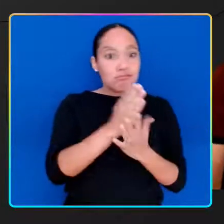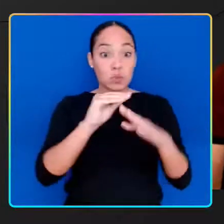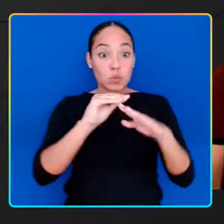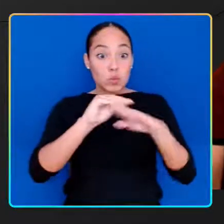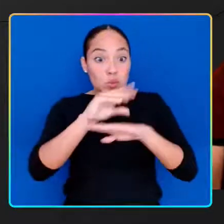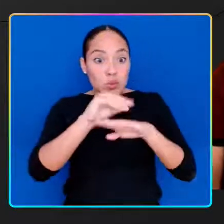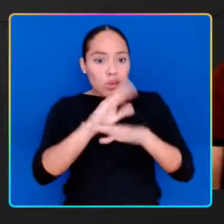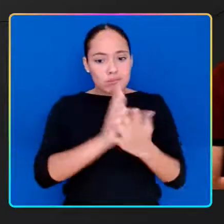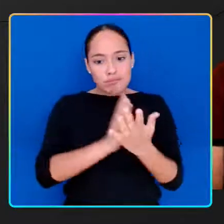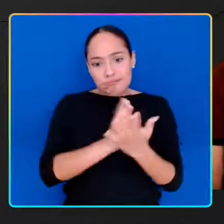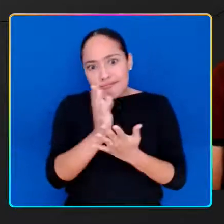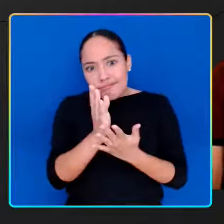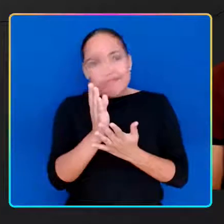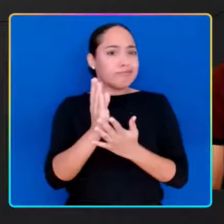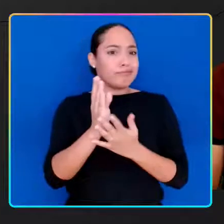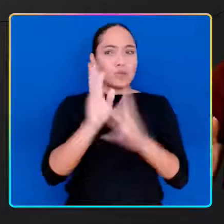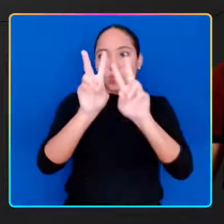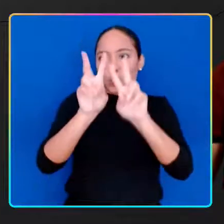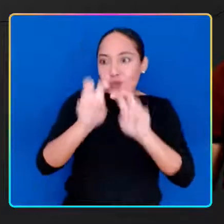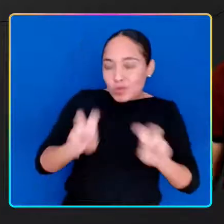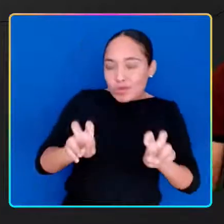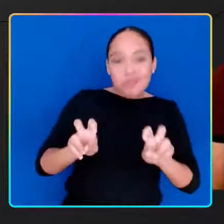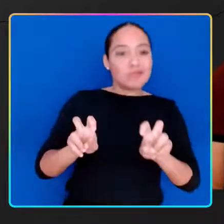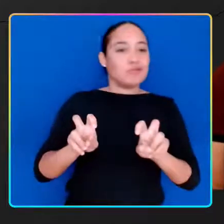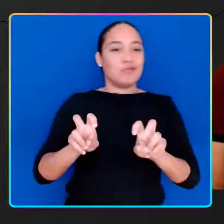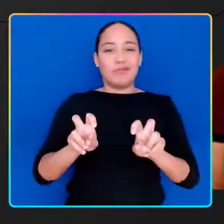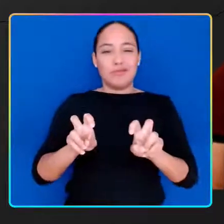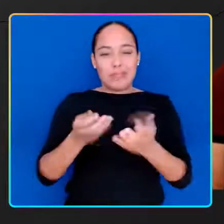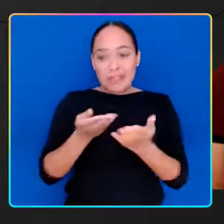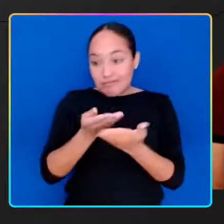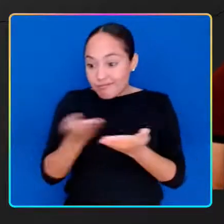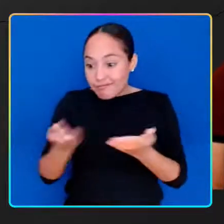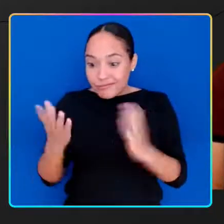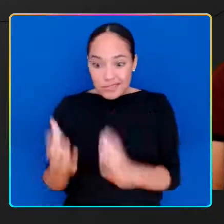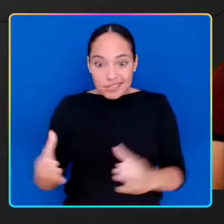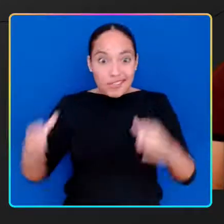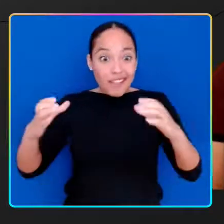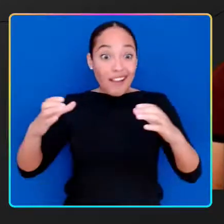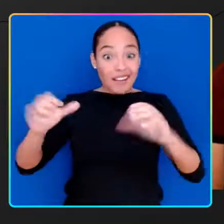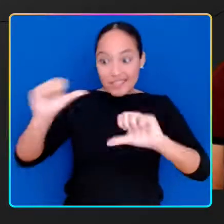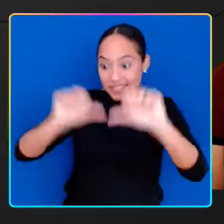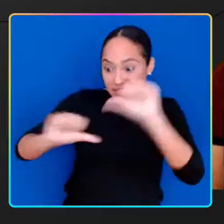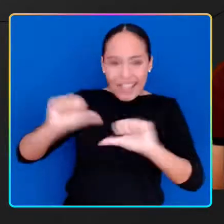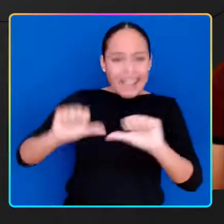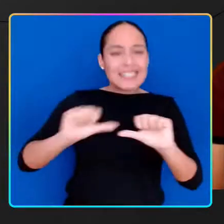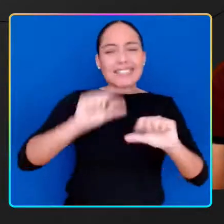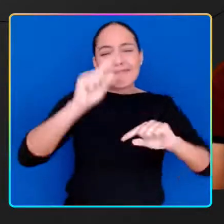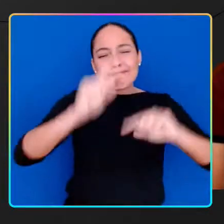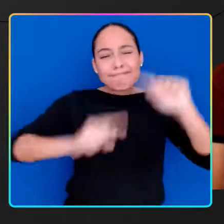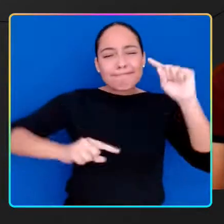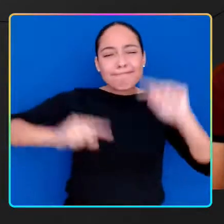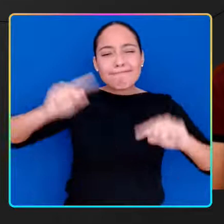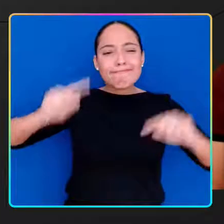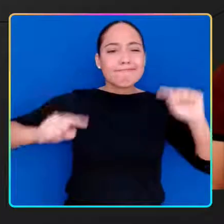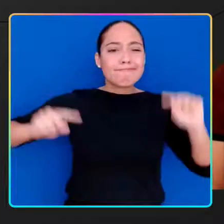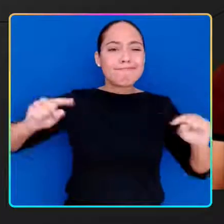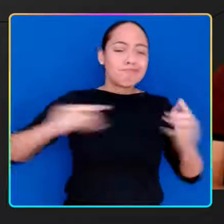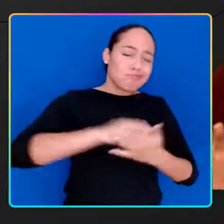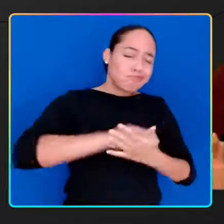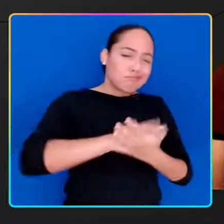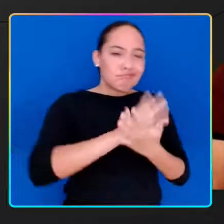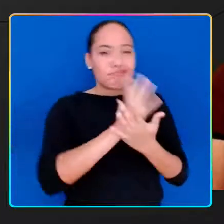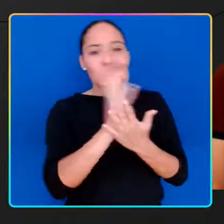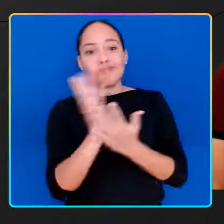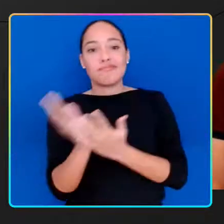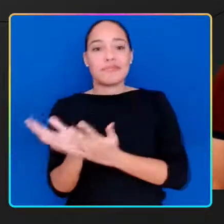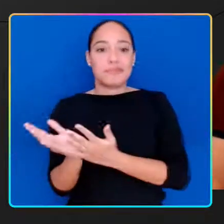data scientists, a whole big variety, and there are so many more types of jobs. So